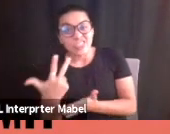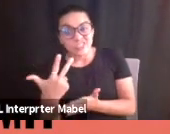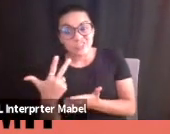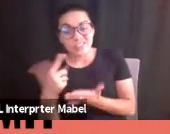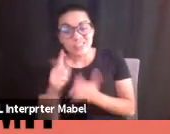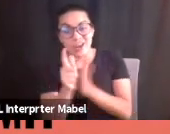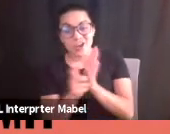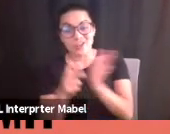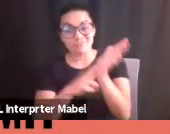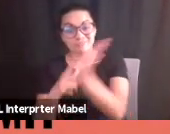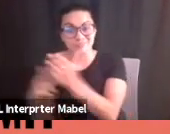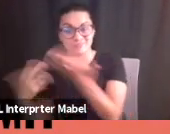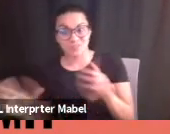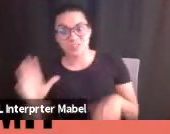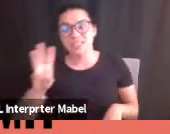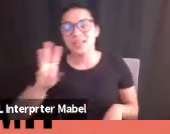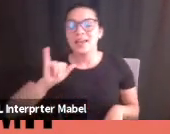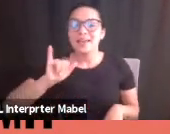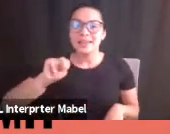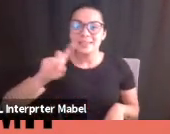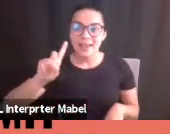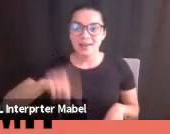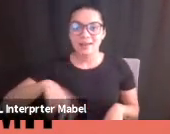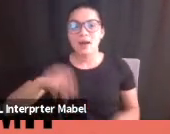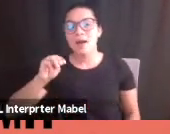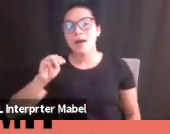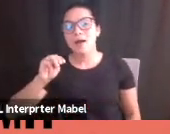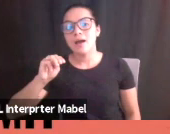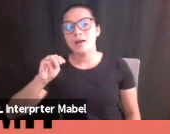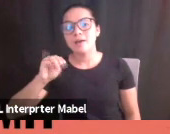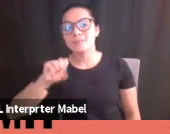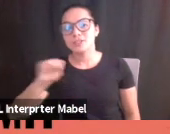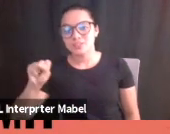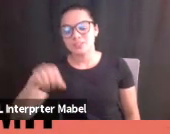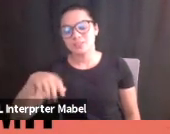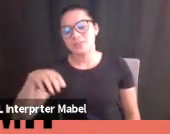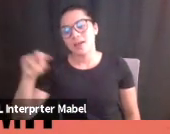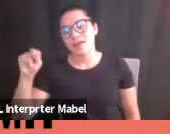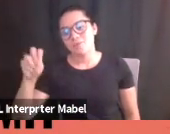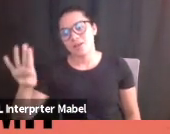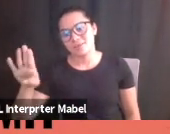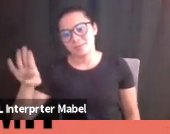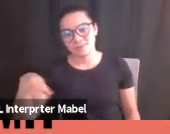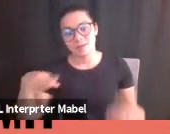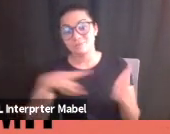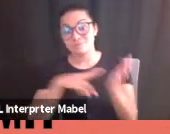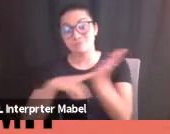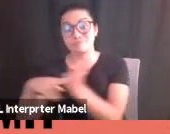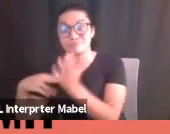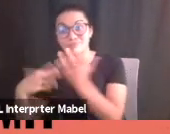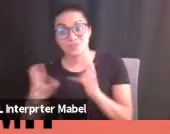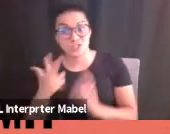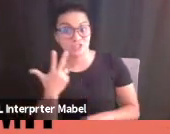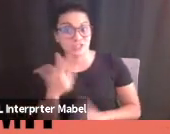Indiana, Missouri, and Nebraska during the pandemic, and we're ramping up for